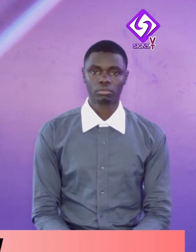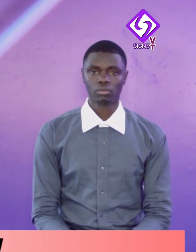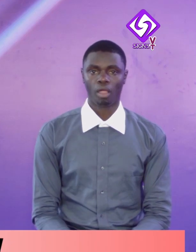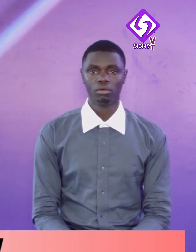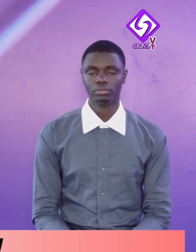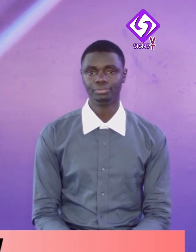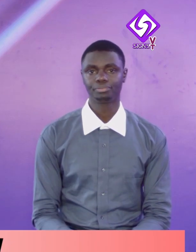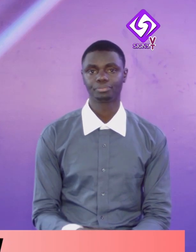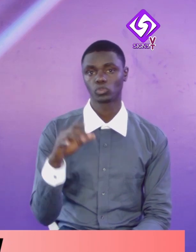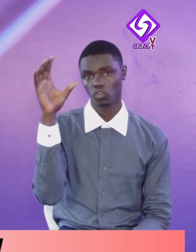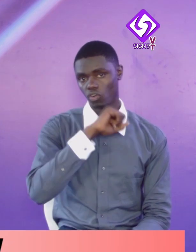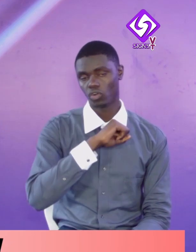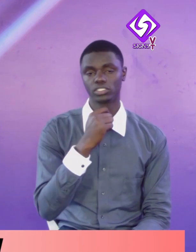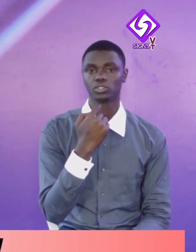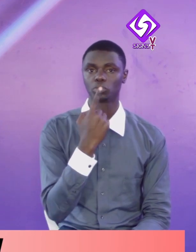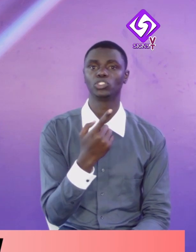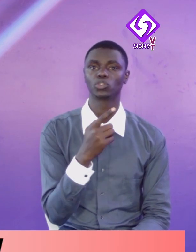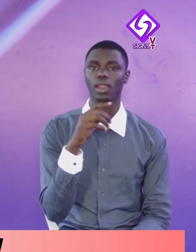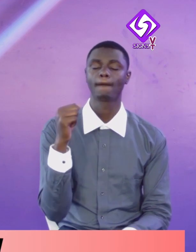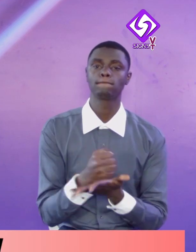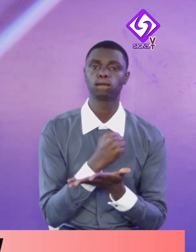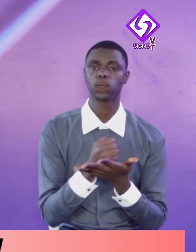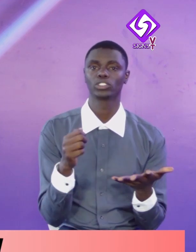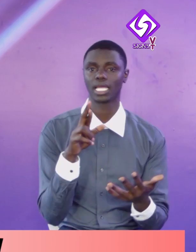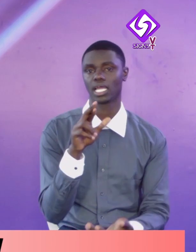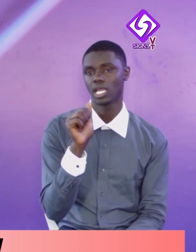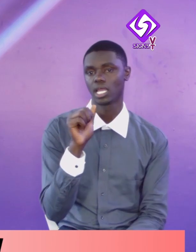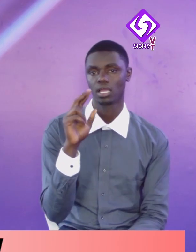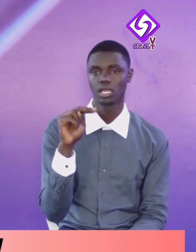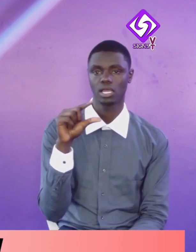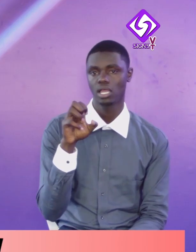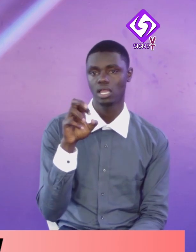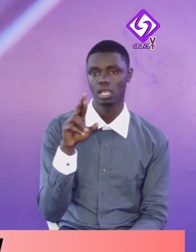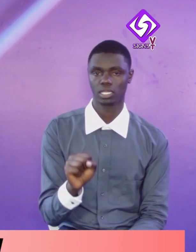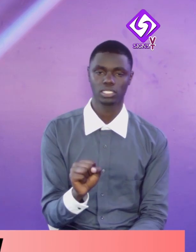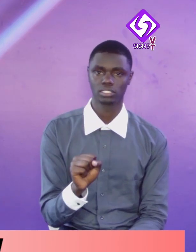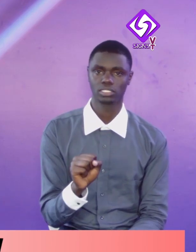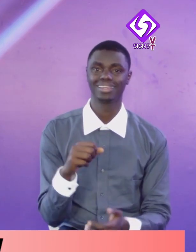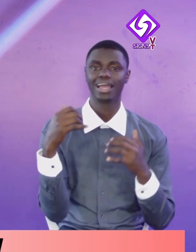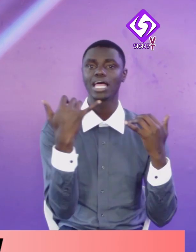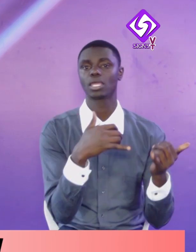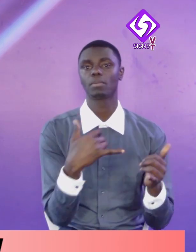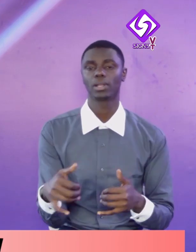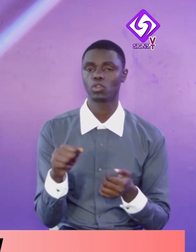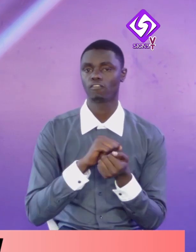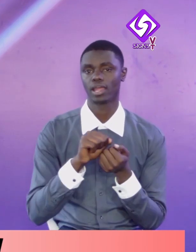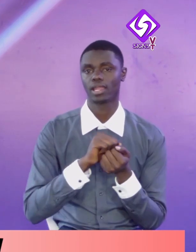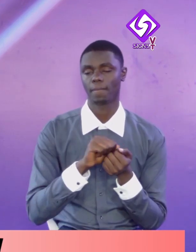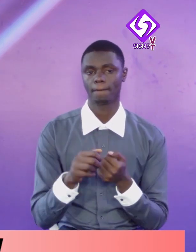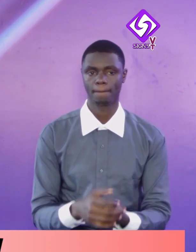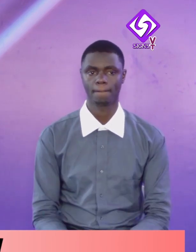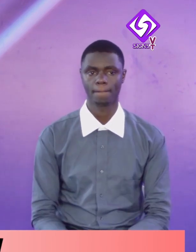You forgot to mention Posta Rangers. They played, I think they also played on Friday,